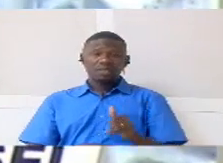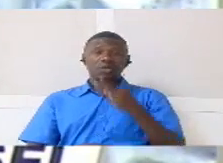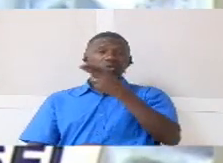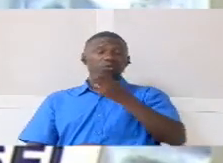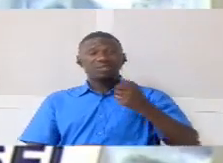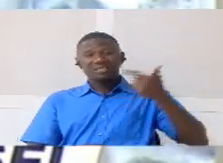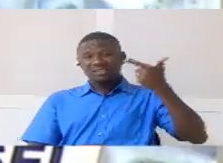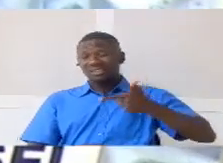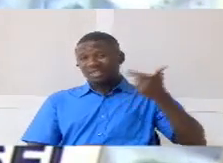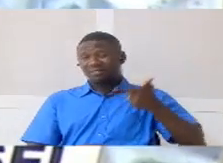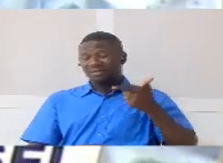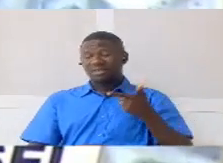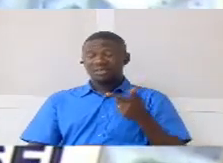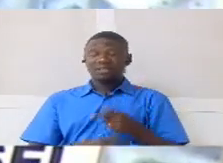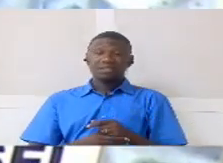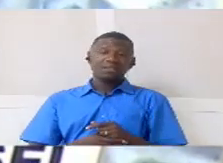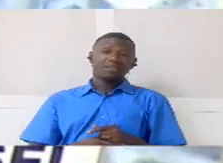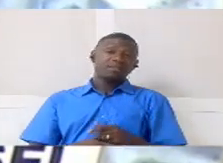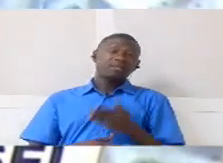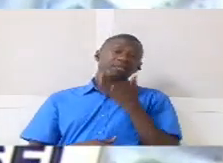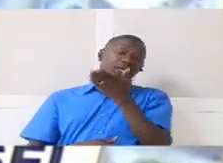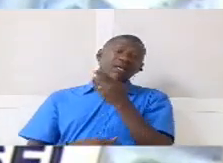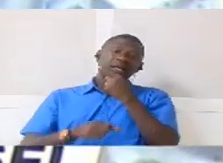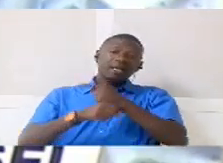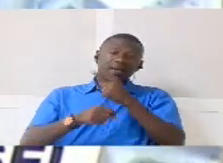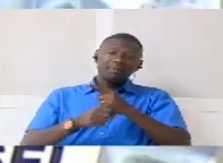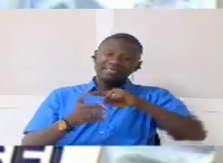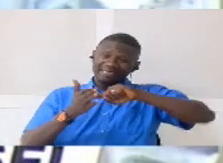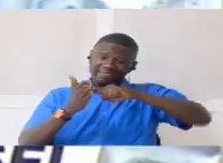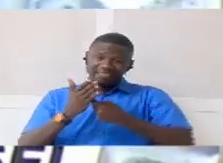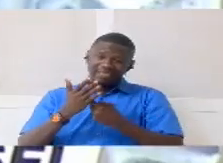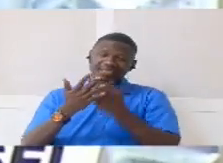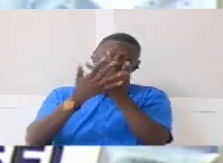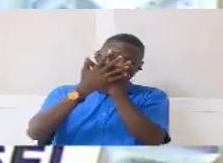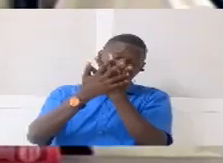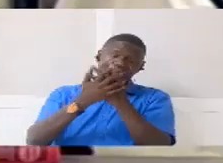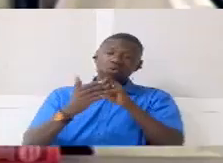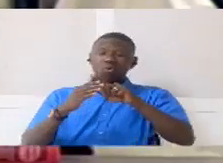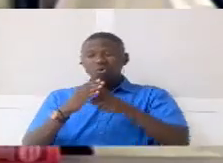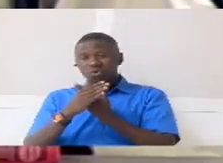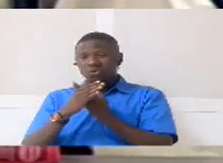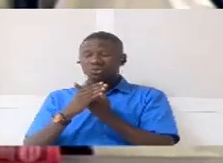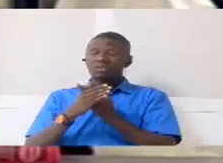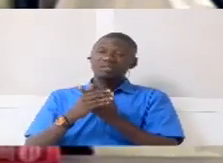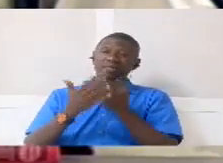2017, was the Gambia prisons, the central prisons or the prison system, organized in a way